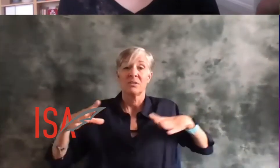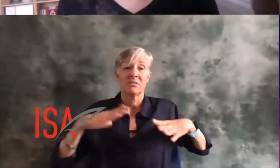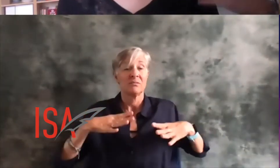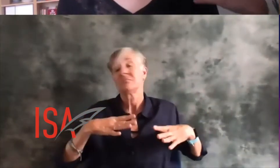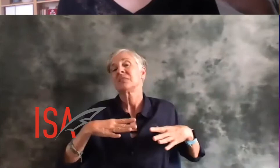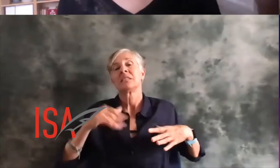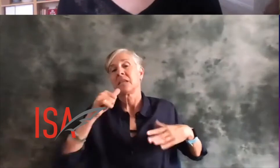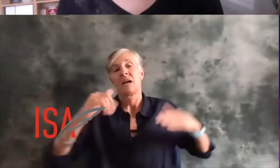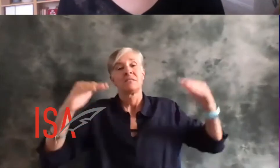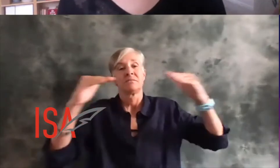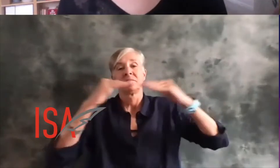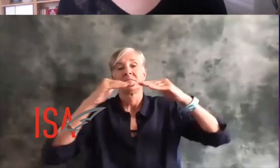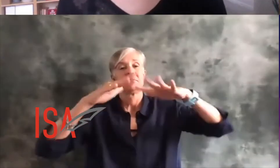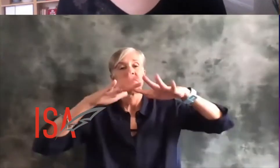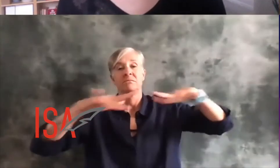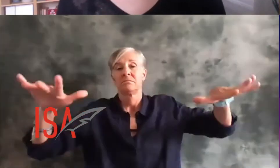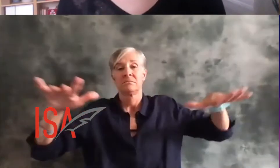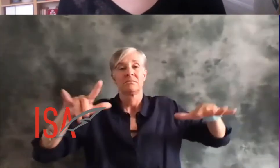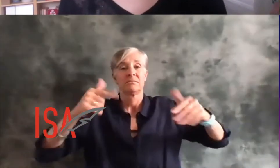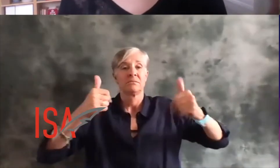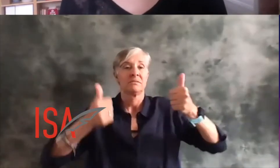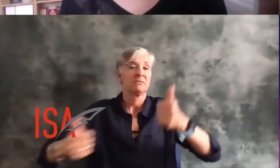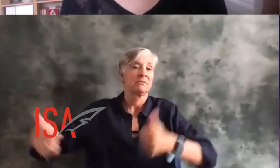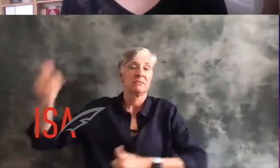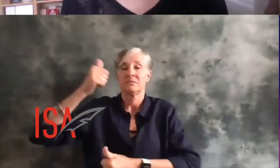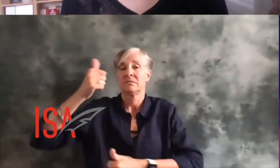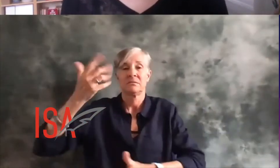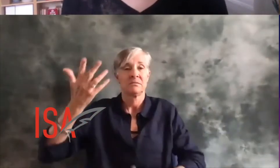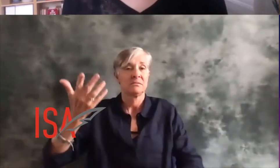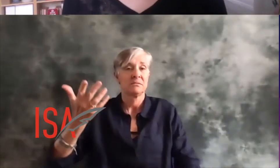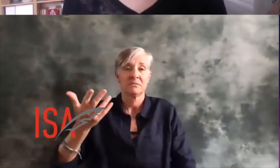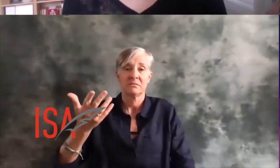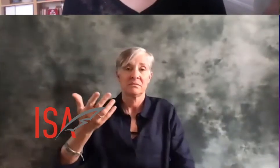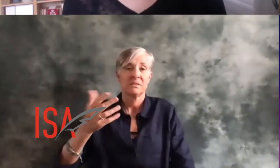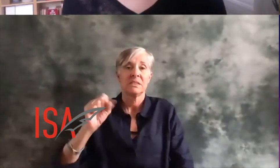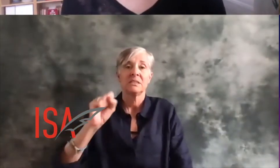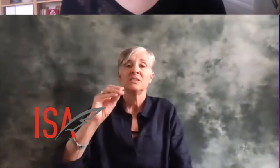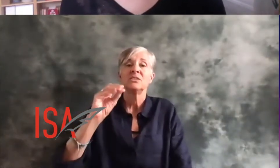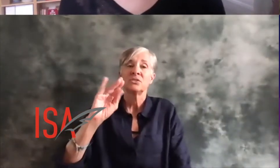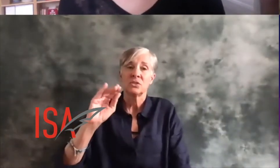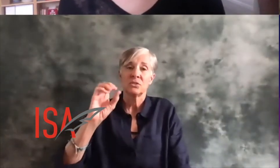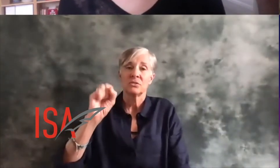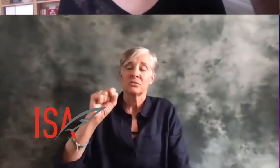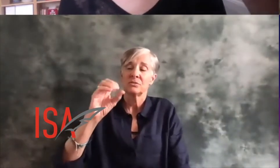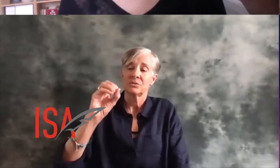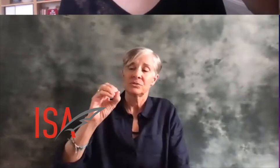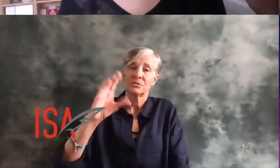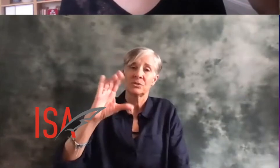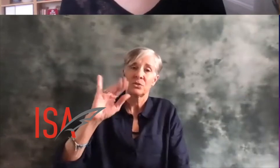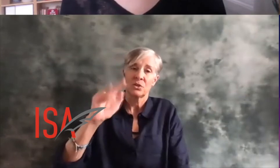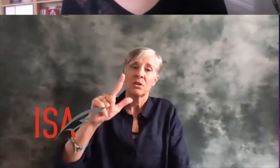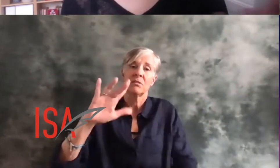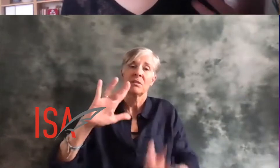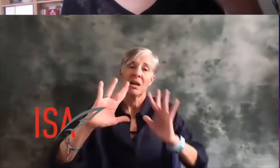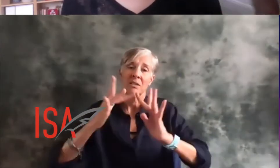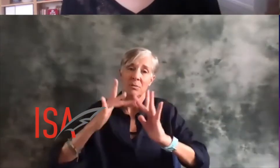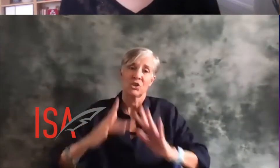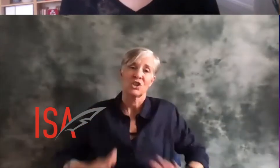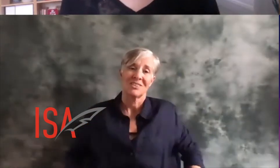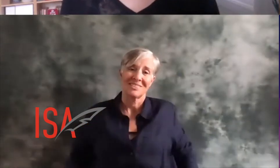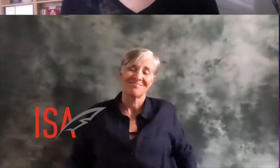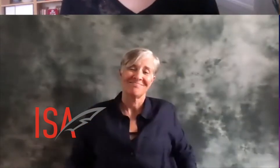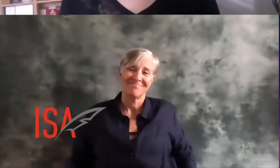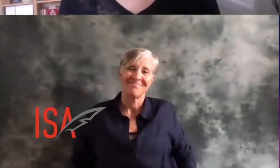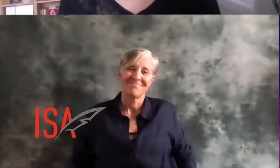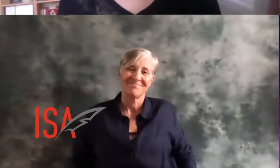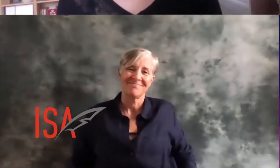meritocracy. It is definitely a social network, absolutely. And there are initiatives like